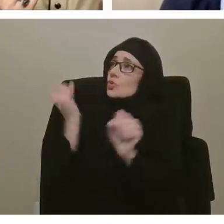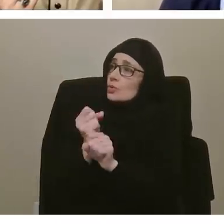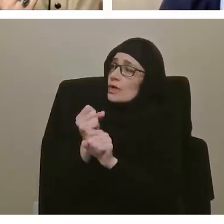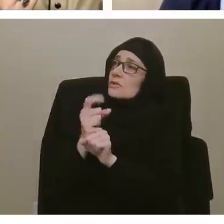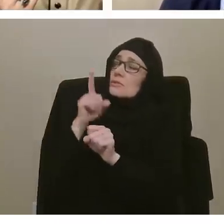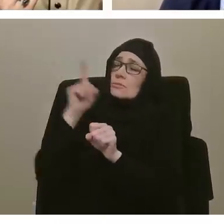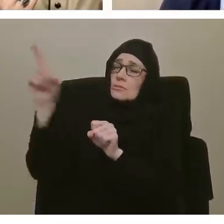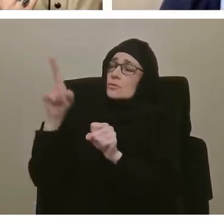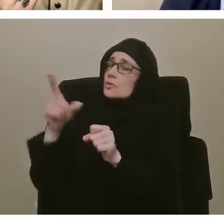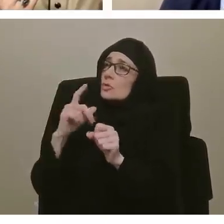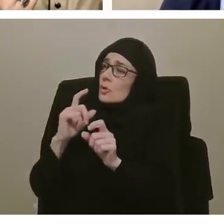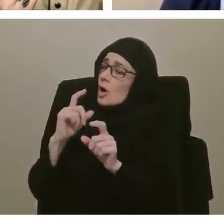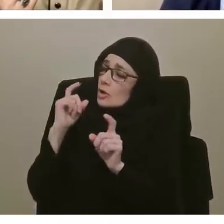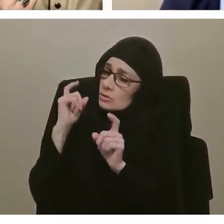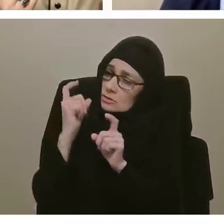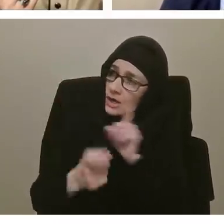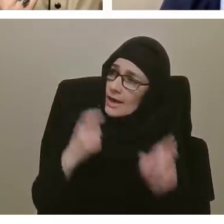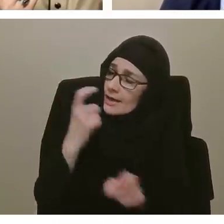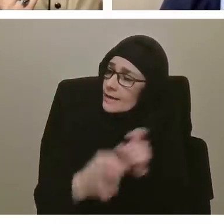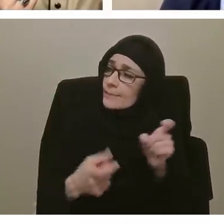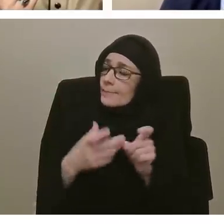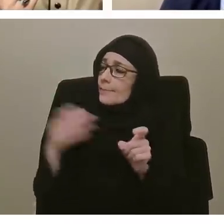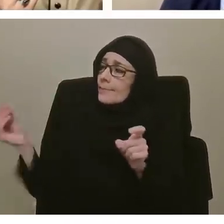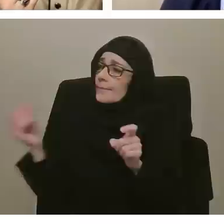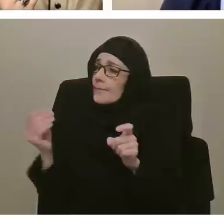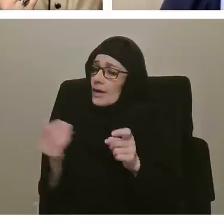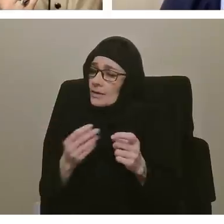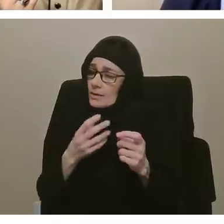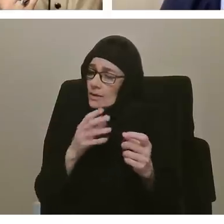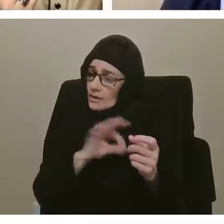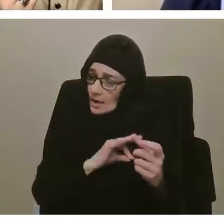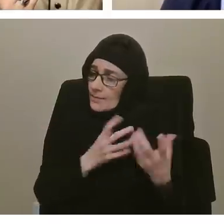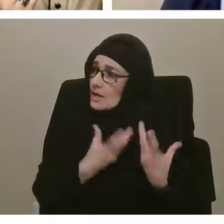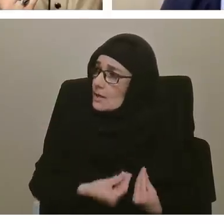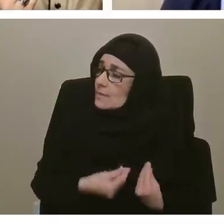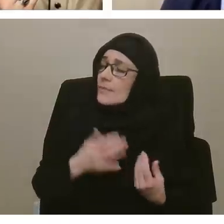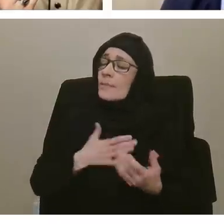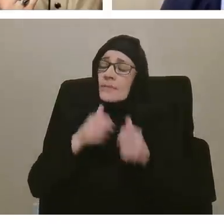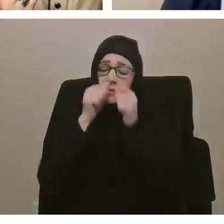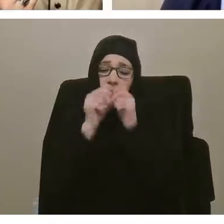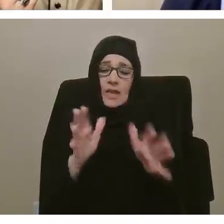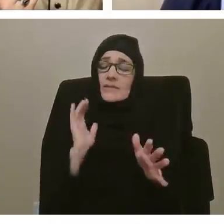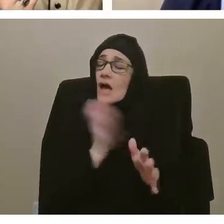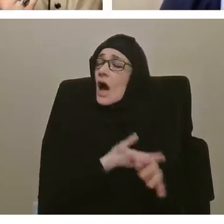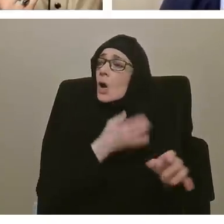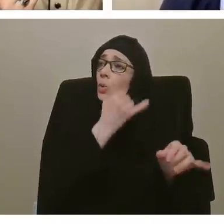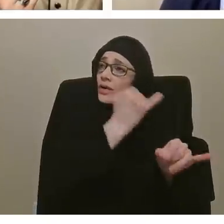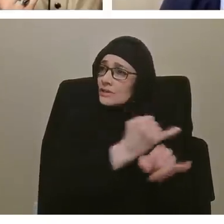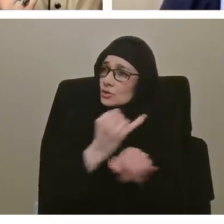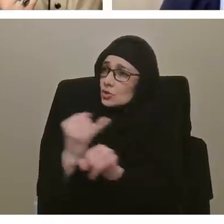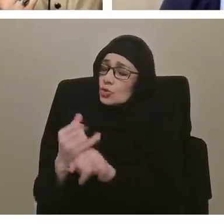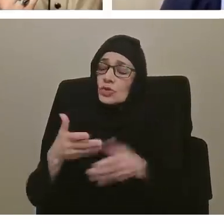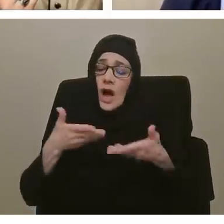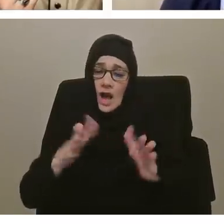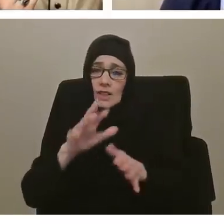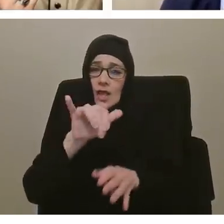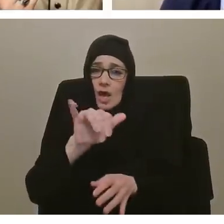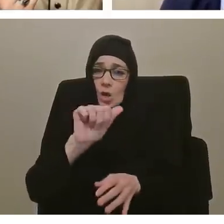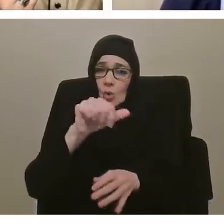Rahim. We ask you, Ya Allah, to bless our organizations, our institutions, to allow Yaqeen to truly be a